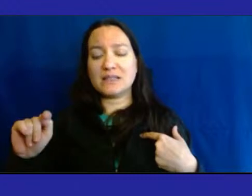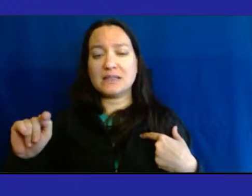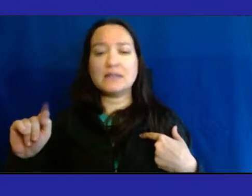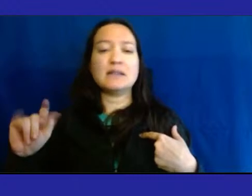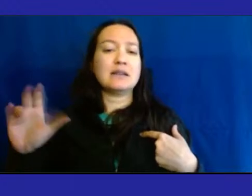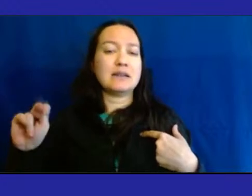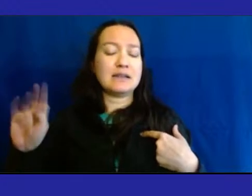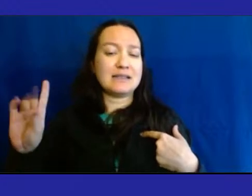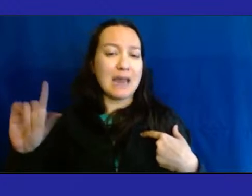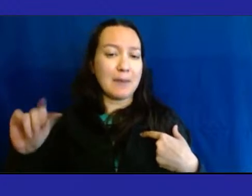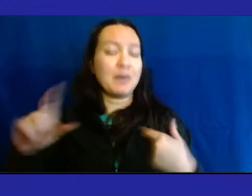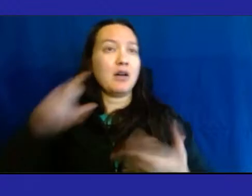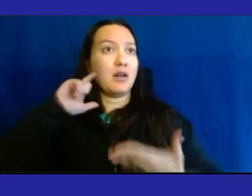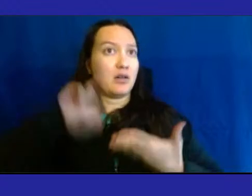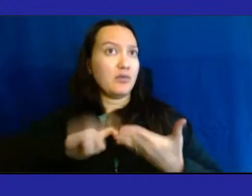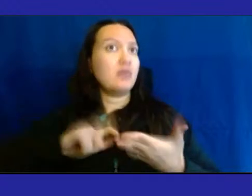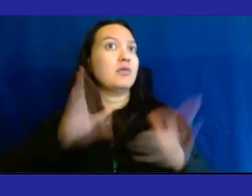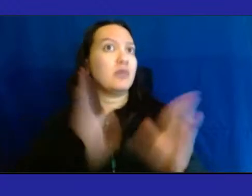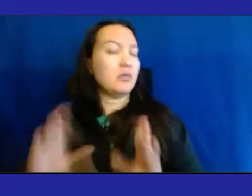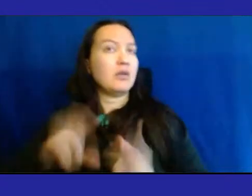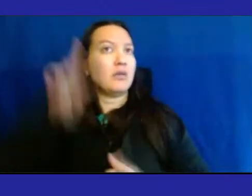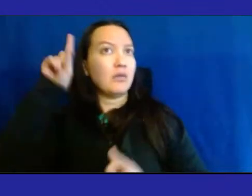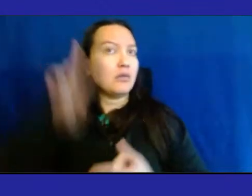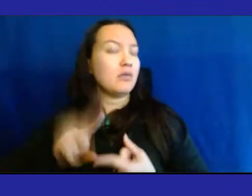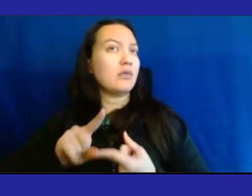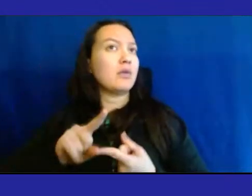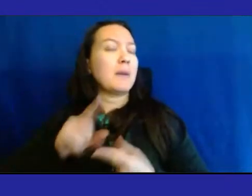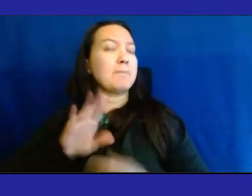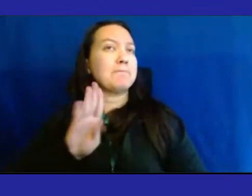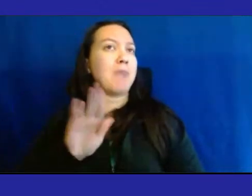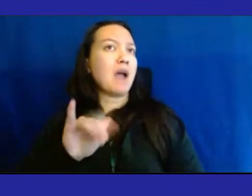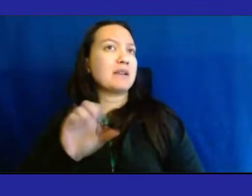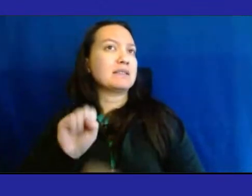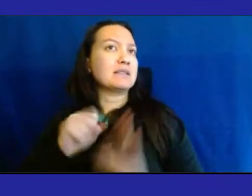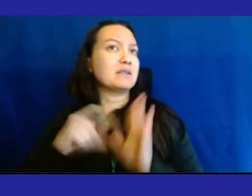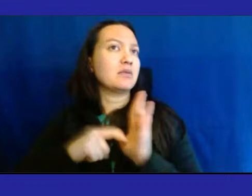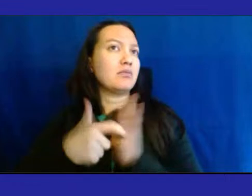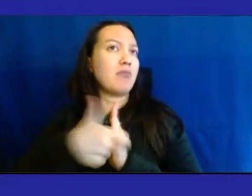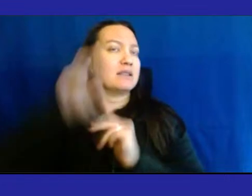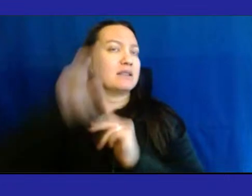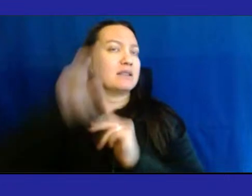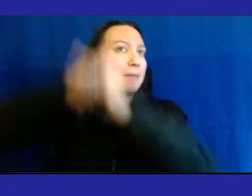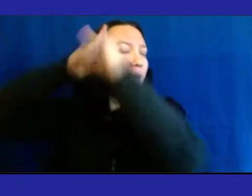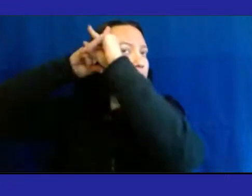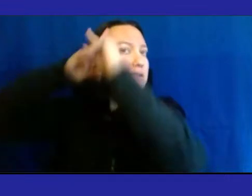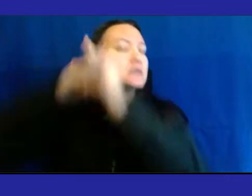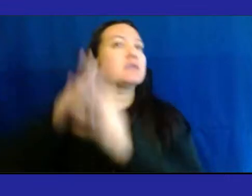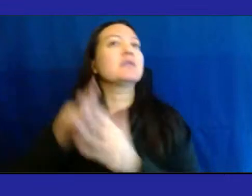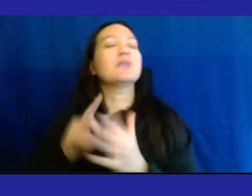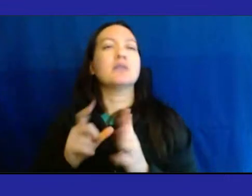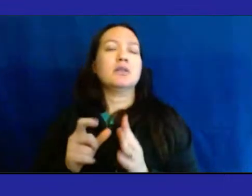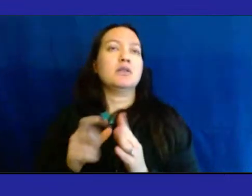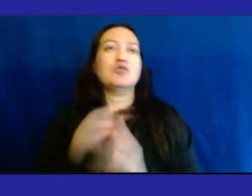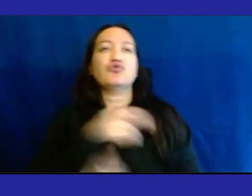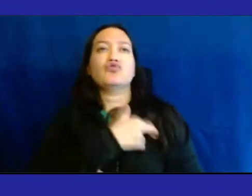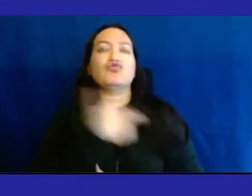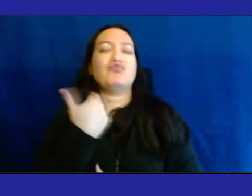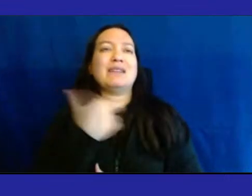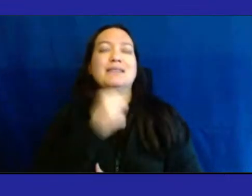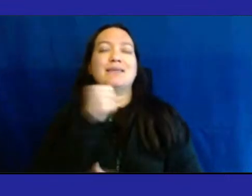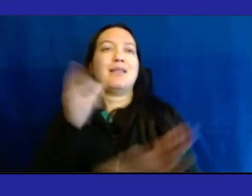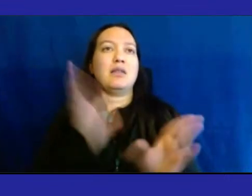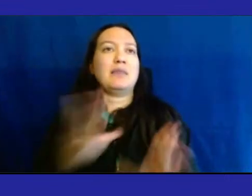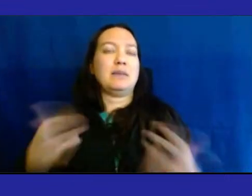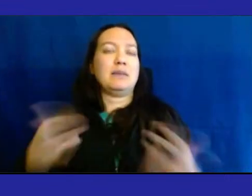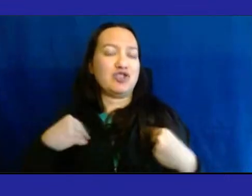and identify strategies to mitigate any potential bias. And those algorithms are risk of unplanned readmission, risk